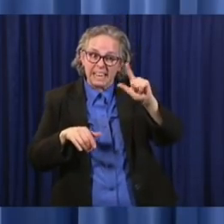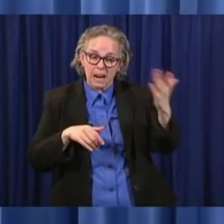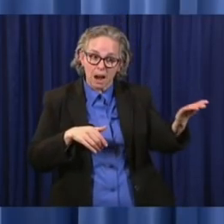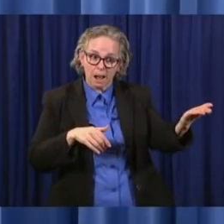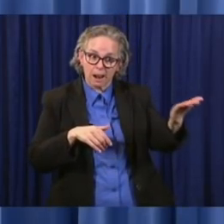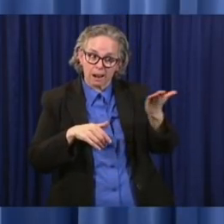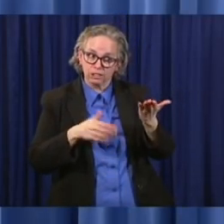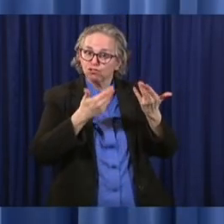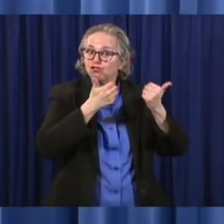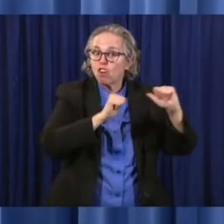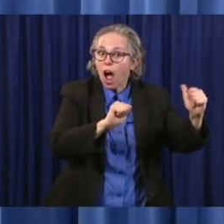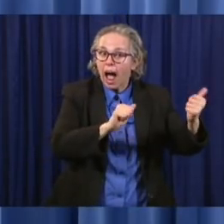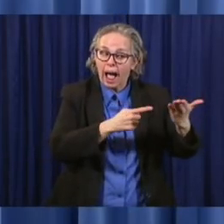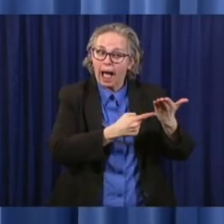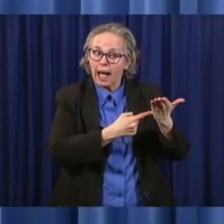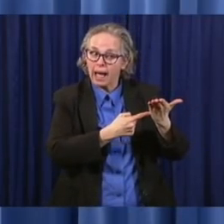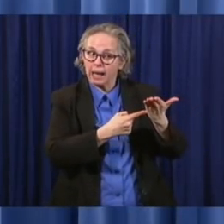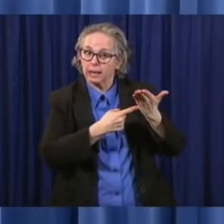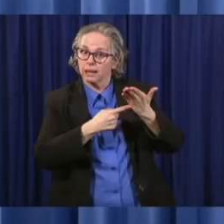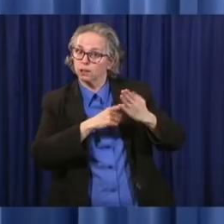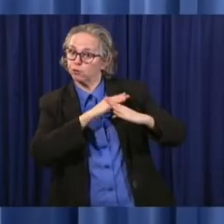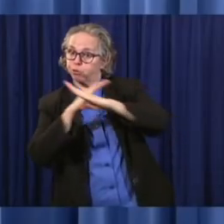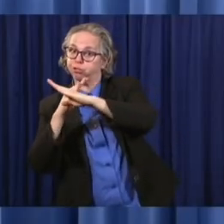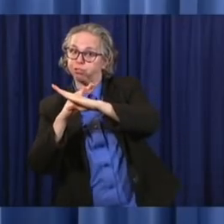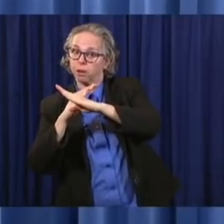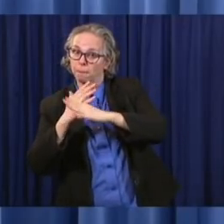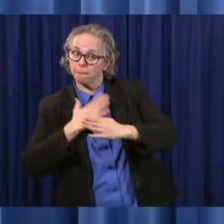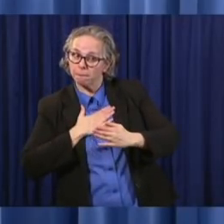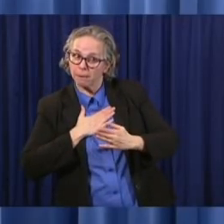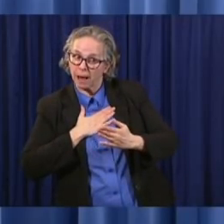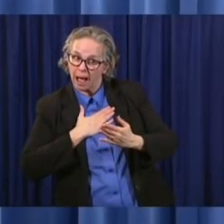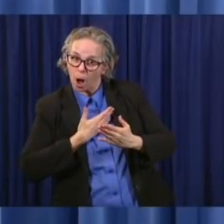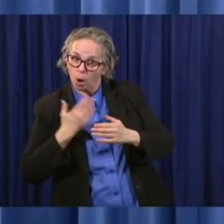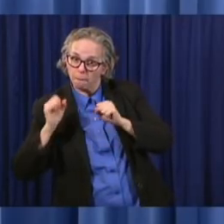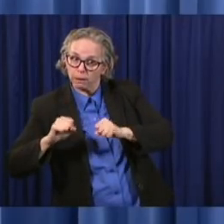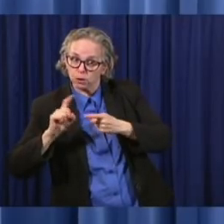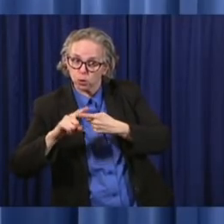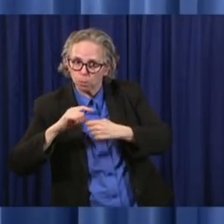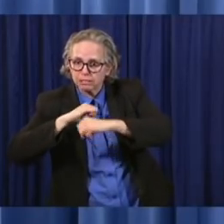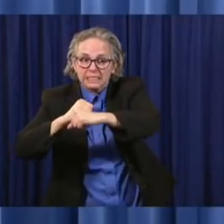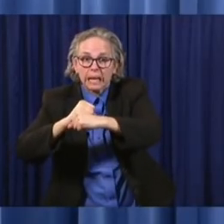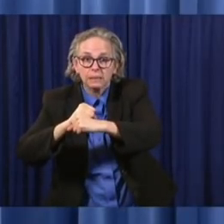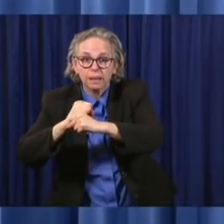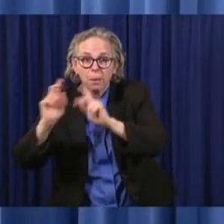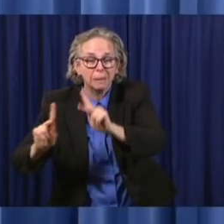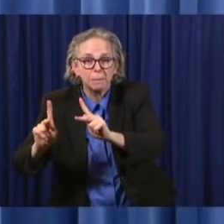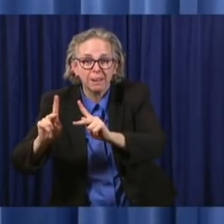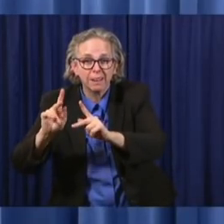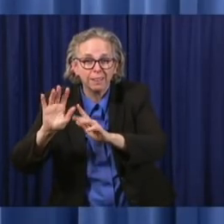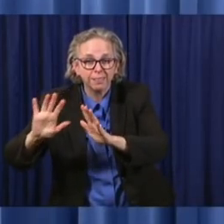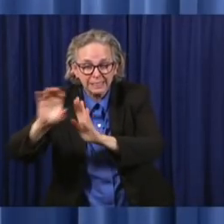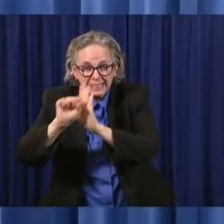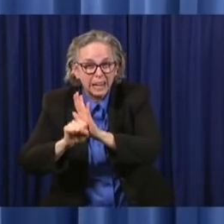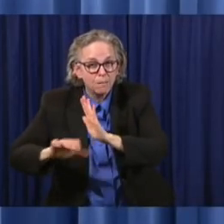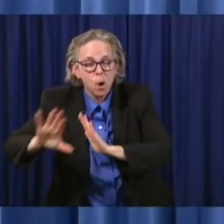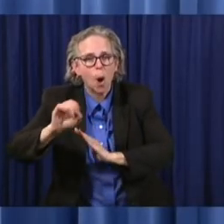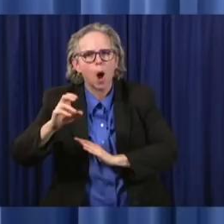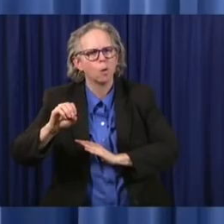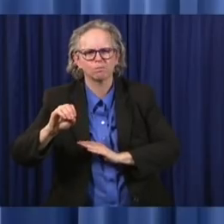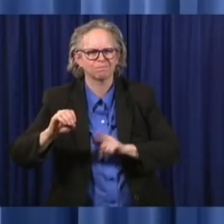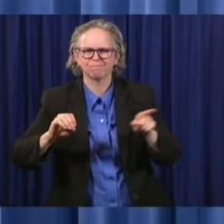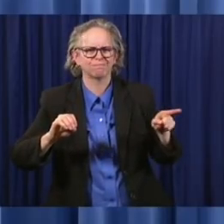that gets in the way of our ability to protect the people of the state of Ohio is a bill